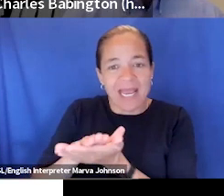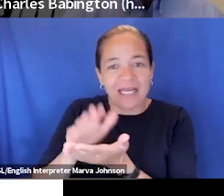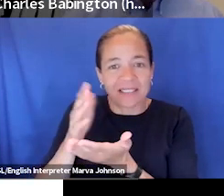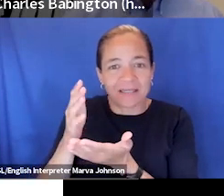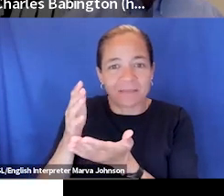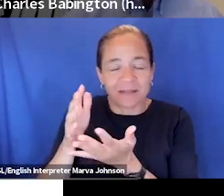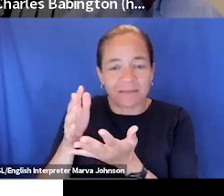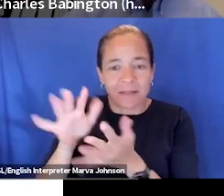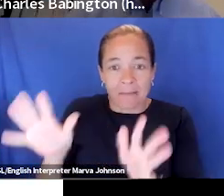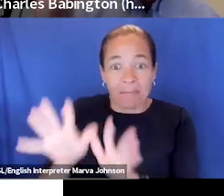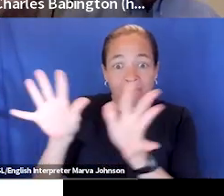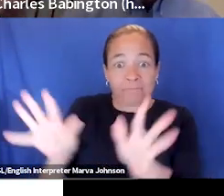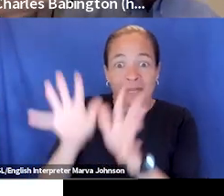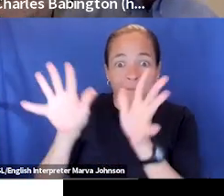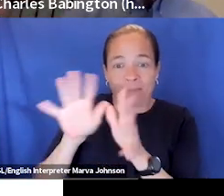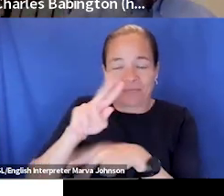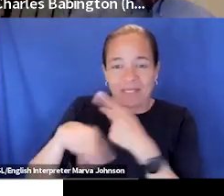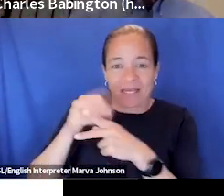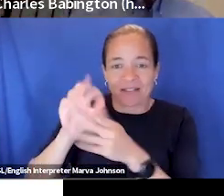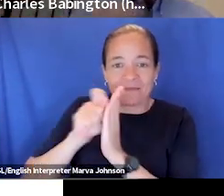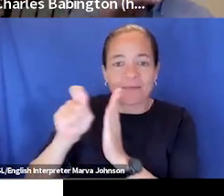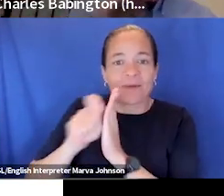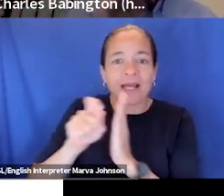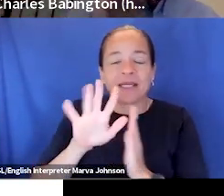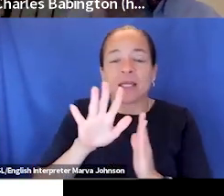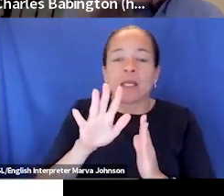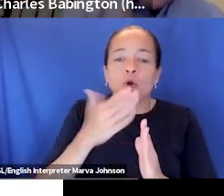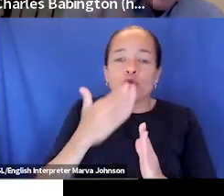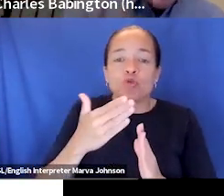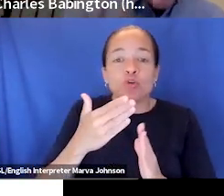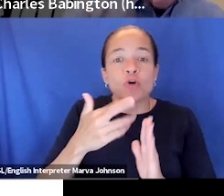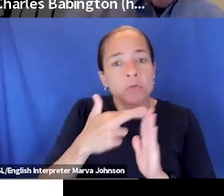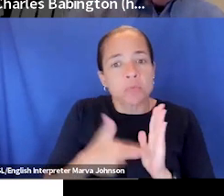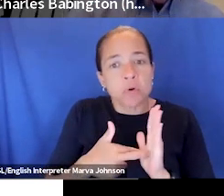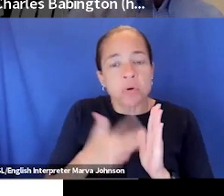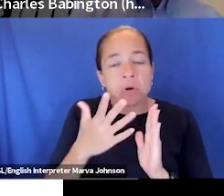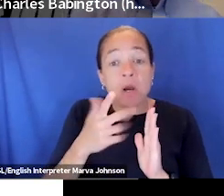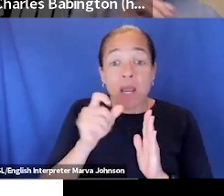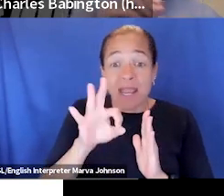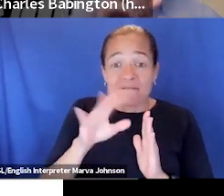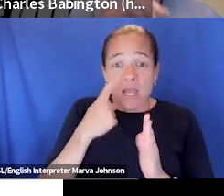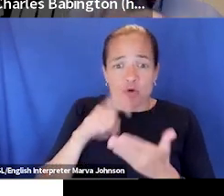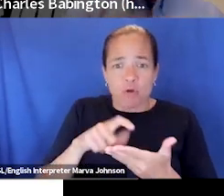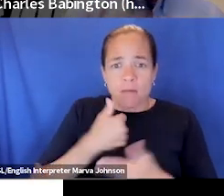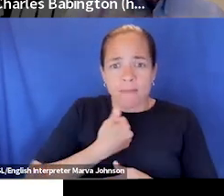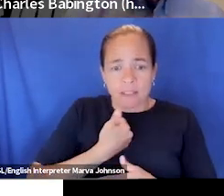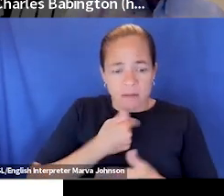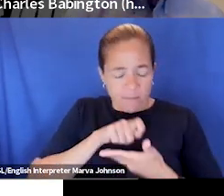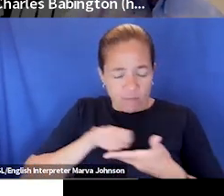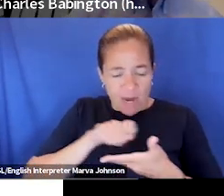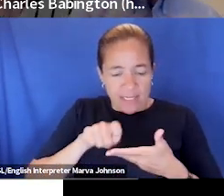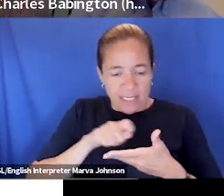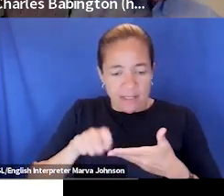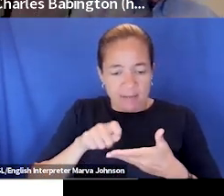puffed up standard writing. A good rule of thumb is if you find yourself writing something that if you said out loud